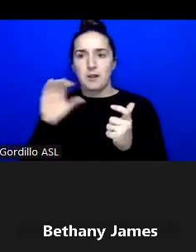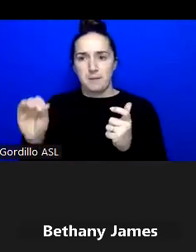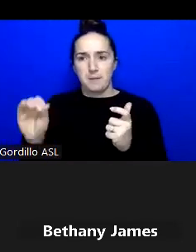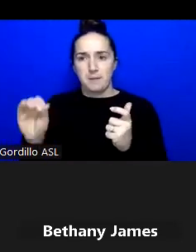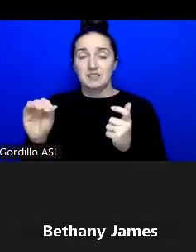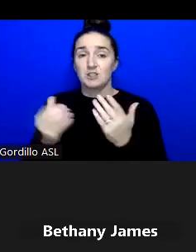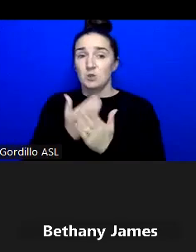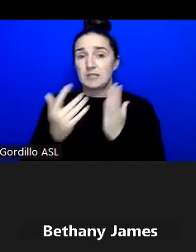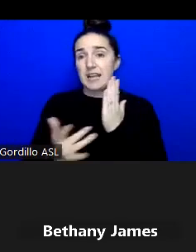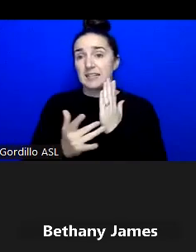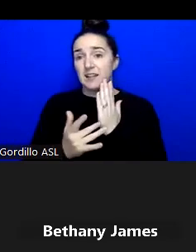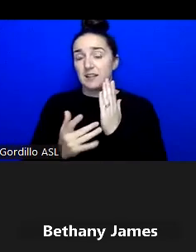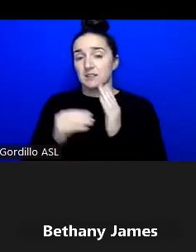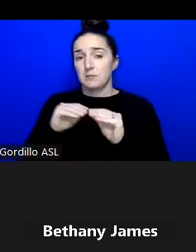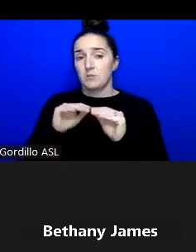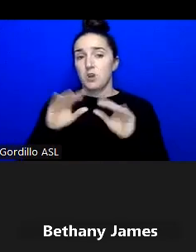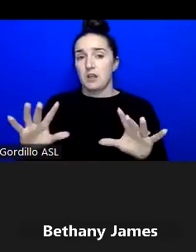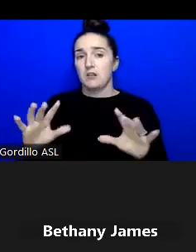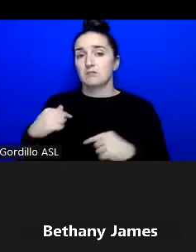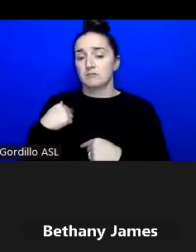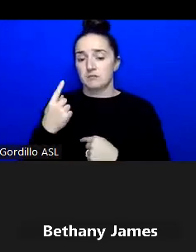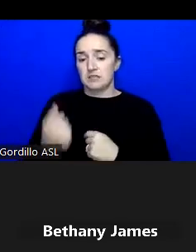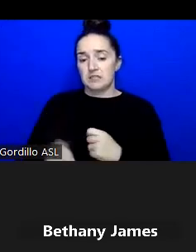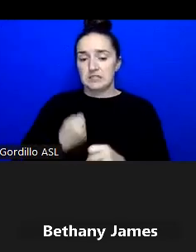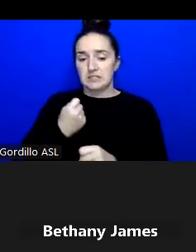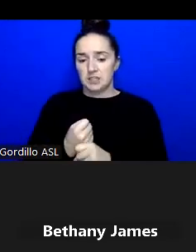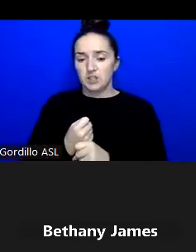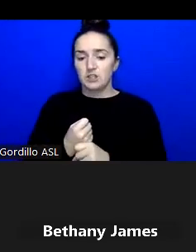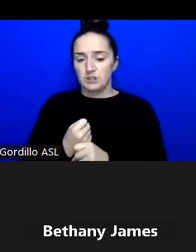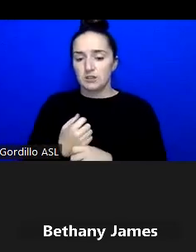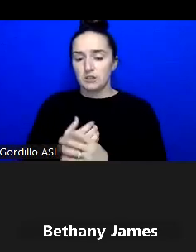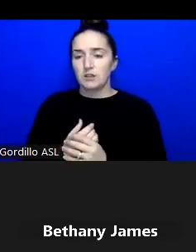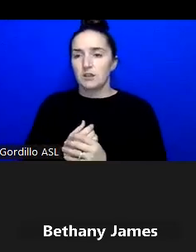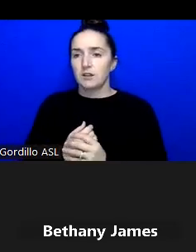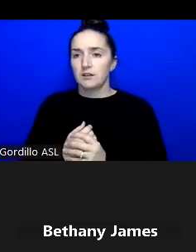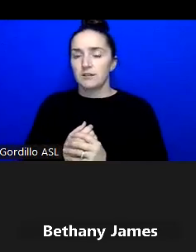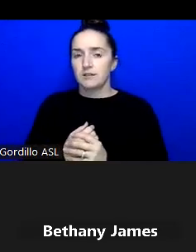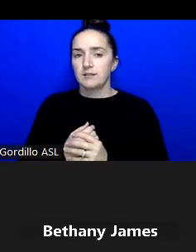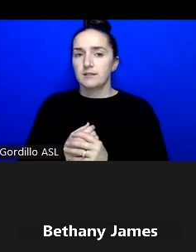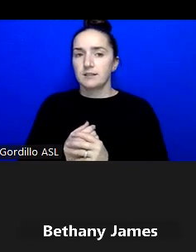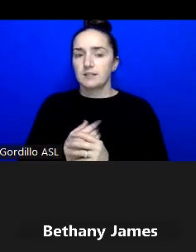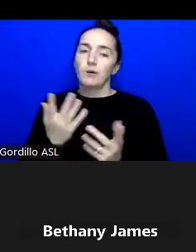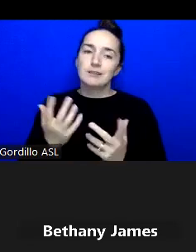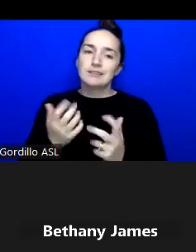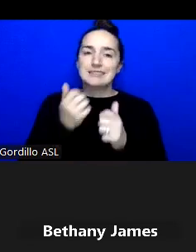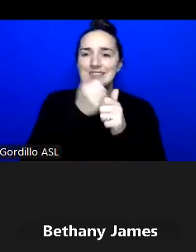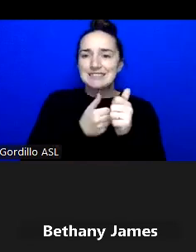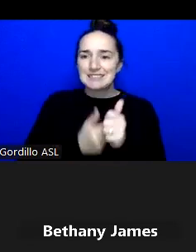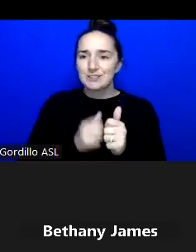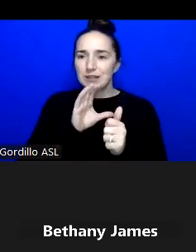year or so. And the different manufacturers definitely bring different elements to the equation.